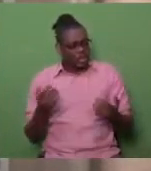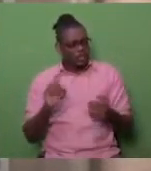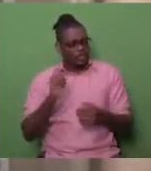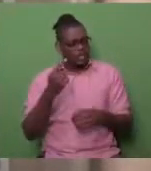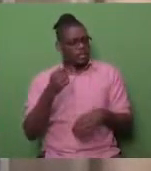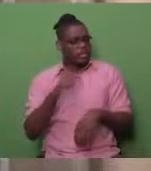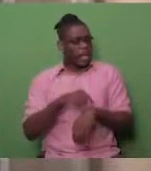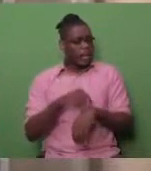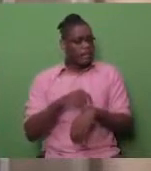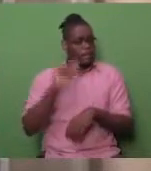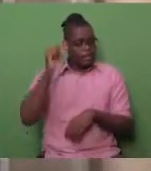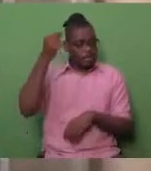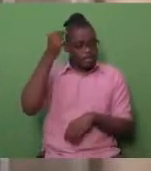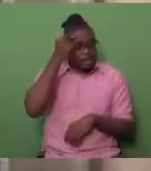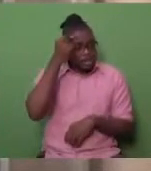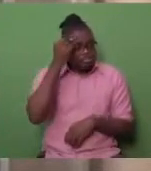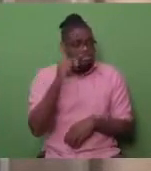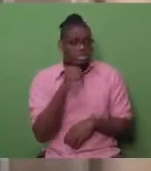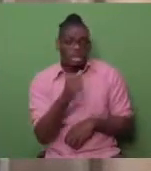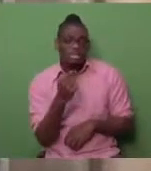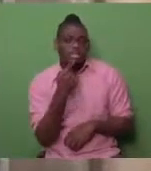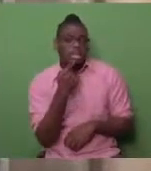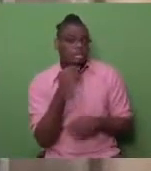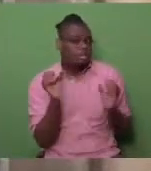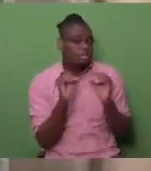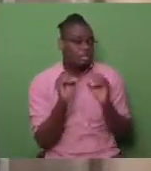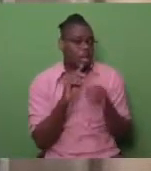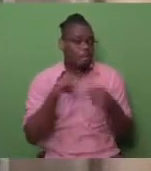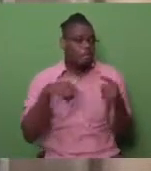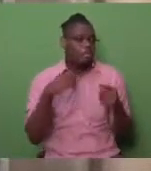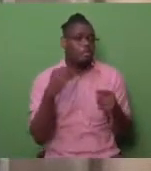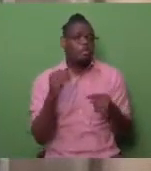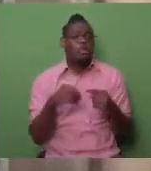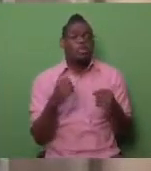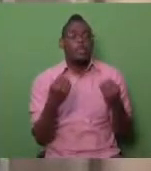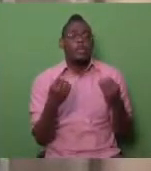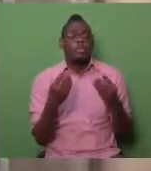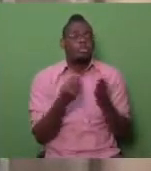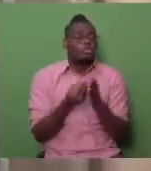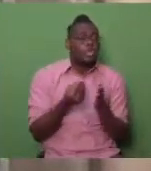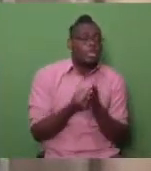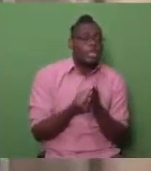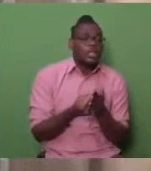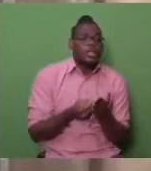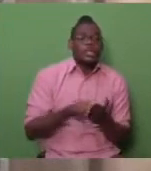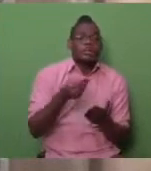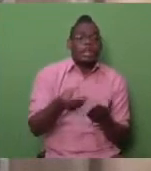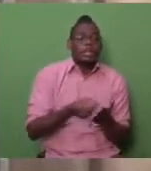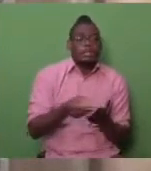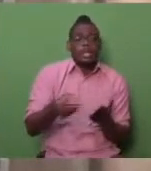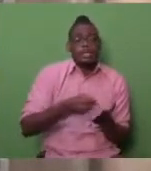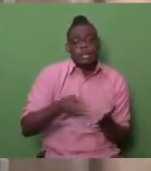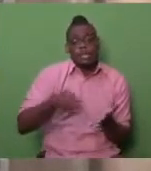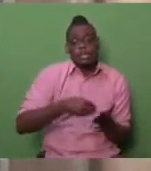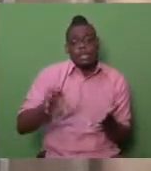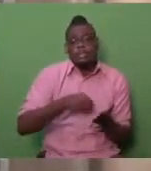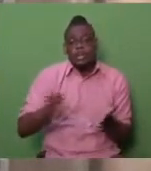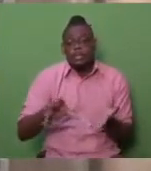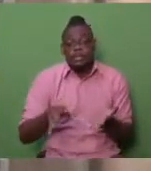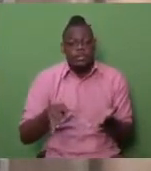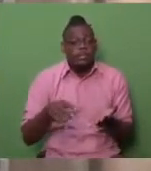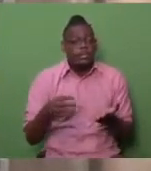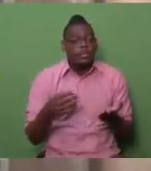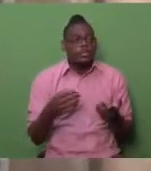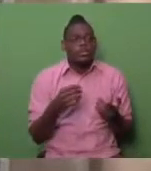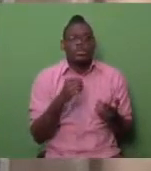for its expenditure in the previous fiscal year, without telling us about its revenue, without telling us about expenditure in last fiscal year,